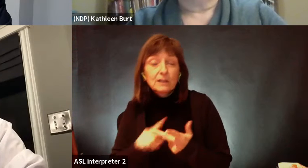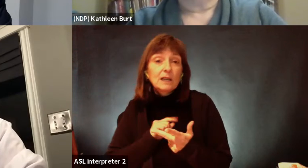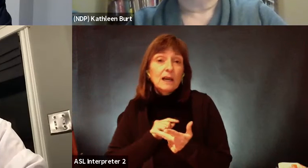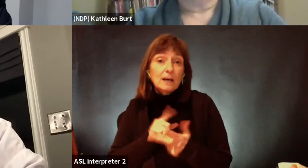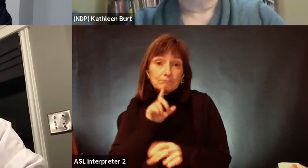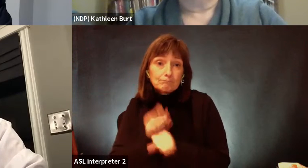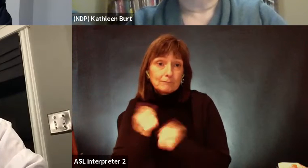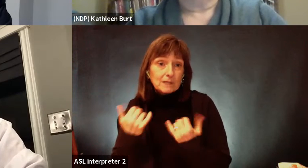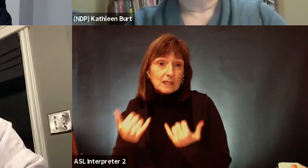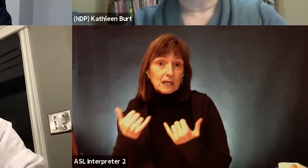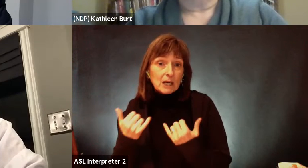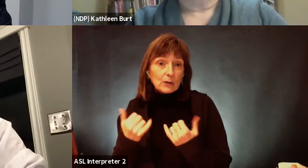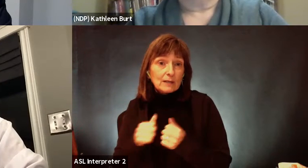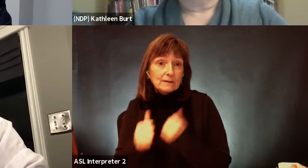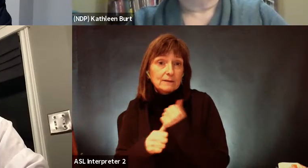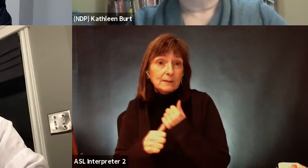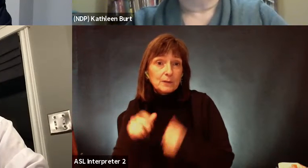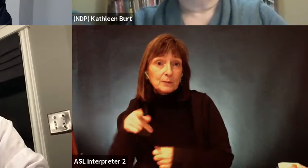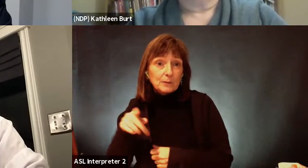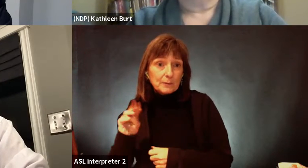I'm in now at the Deputy Prime Minister's office.